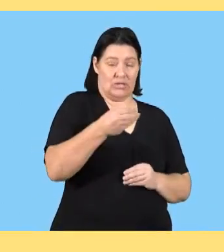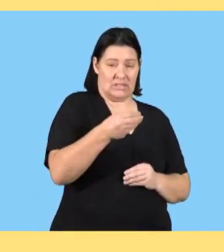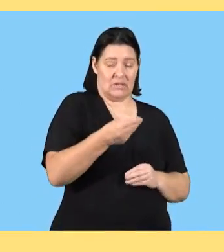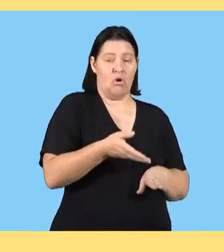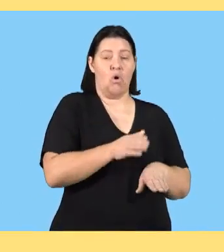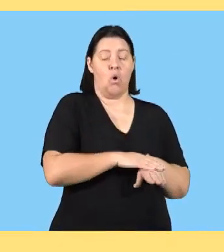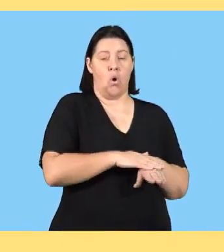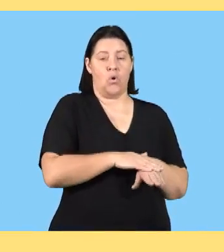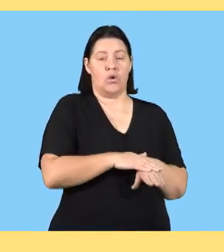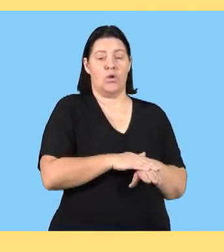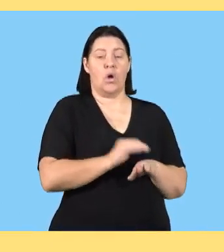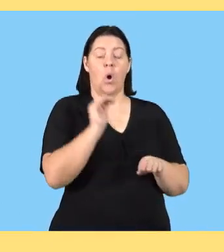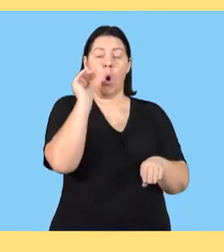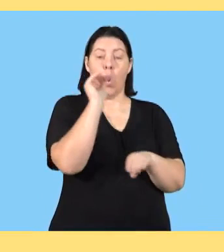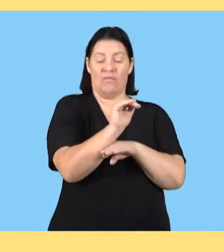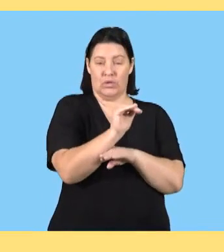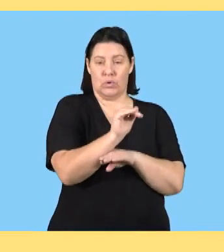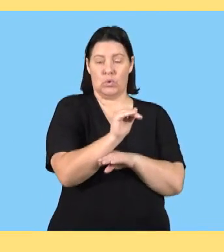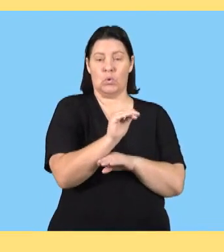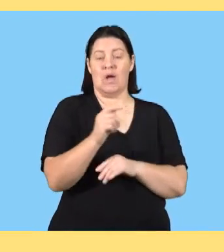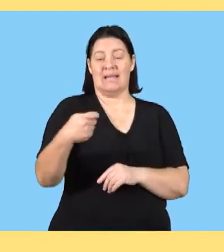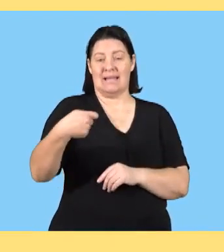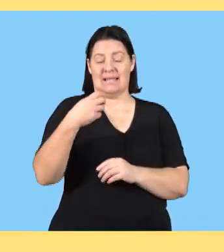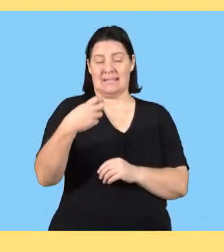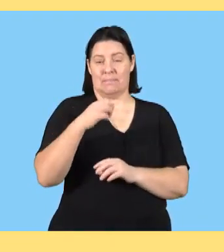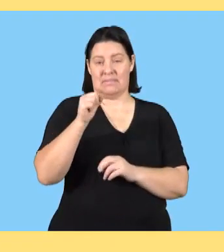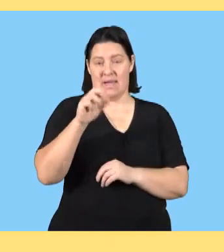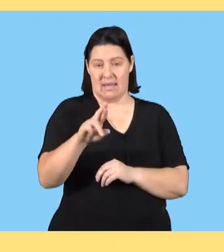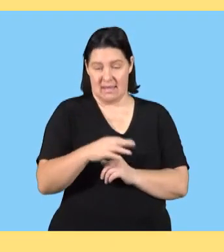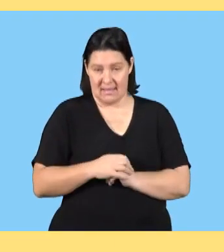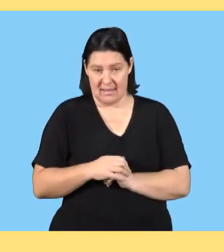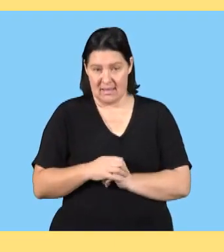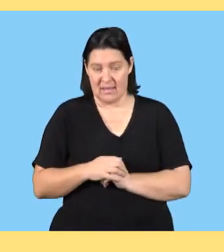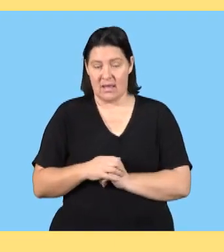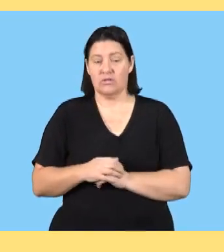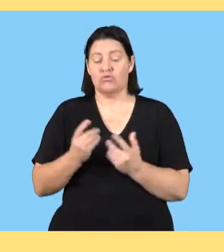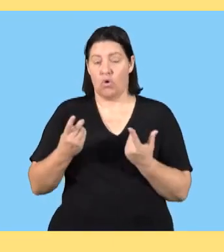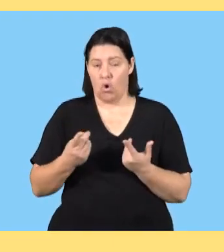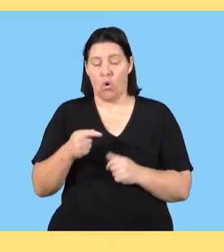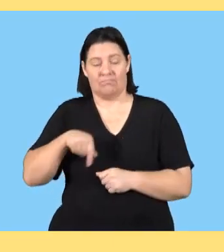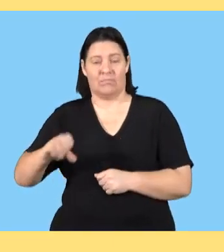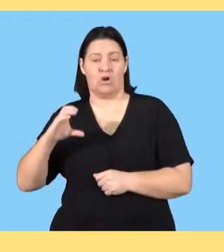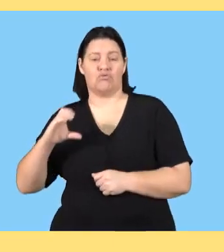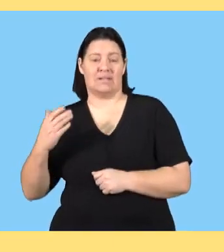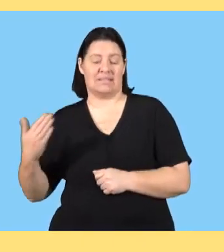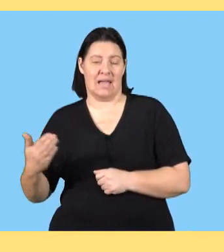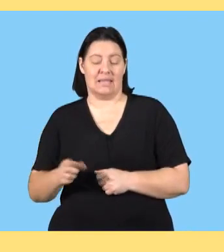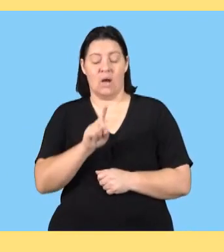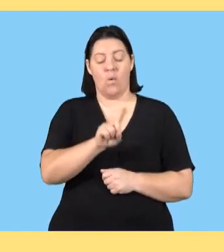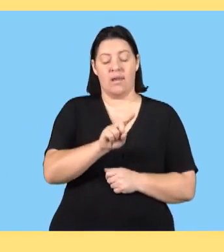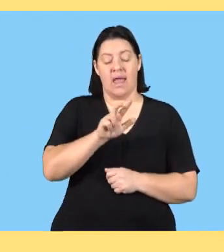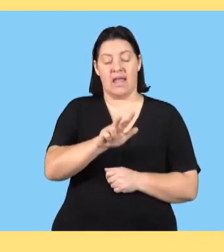interest on overdue debtors. So this is interest income. That means it comes to the credit